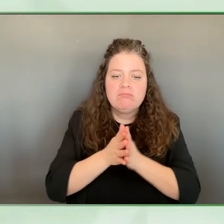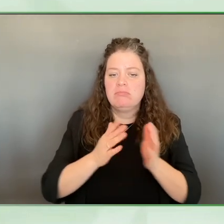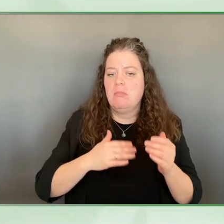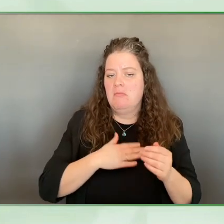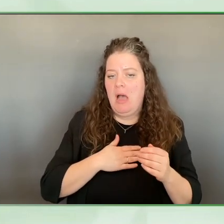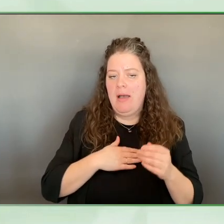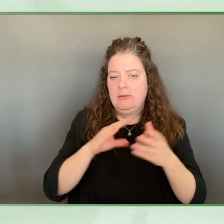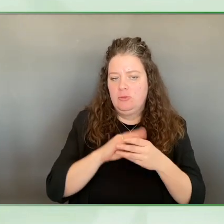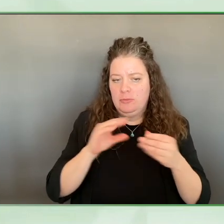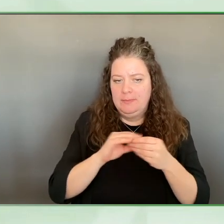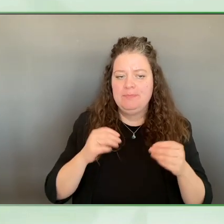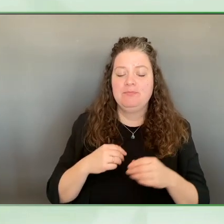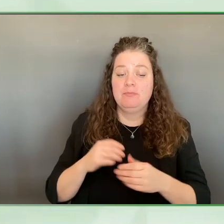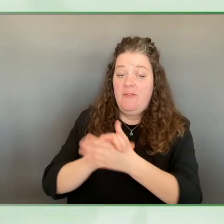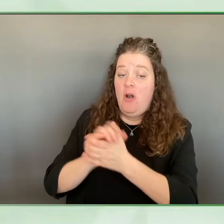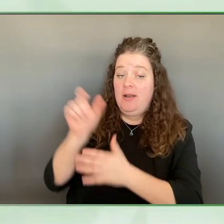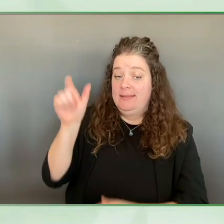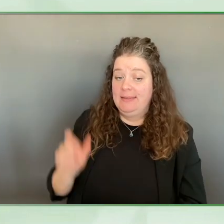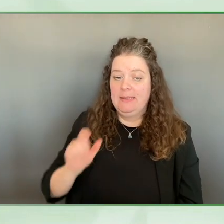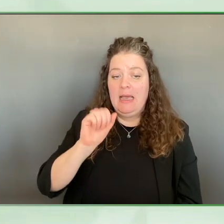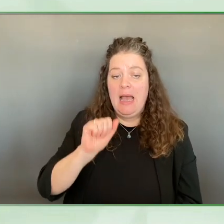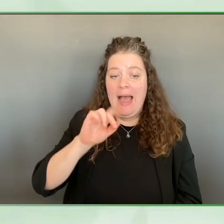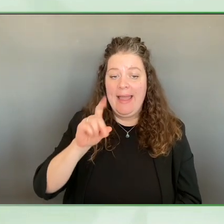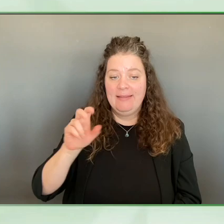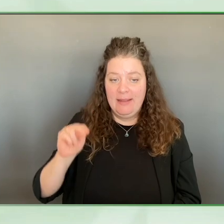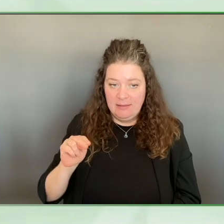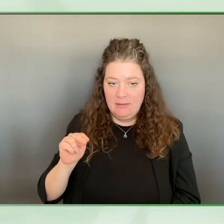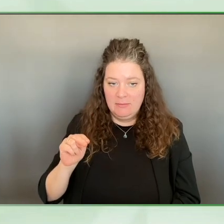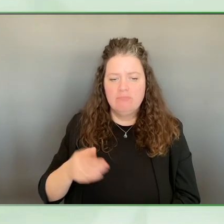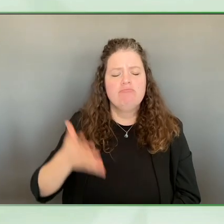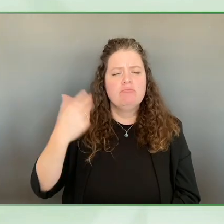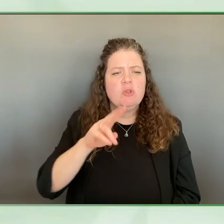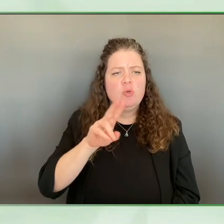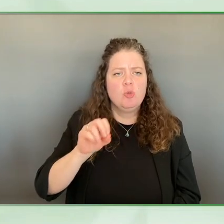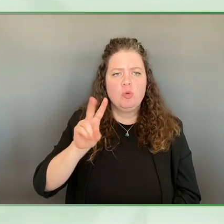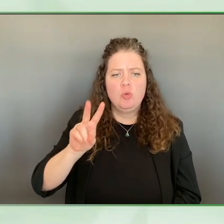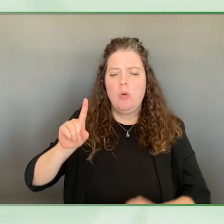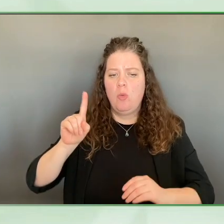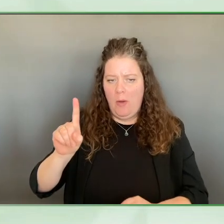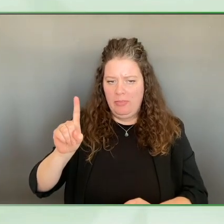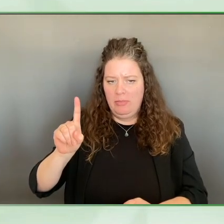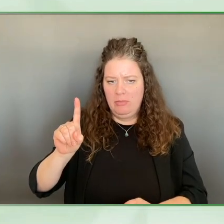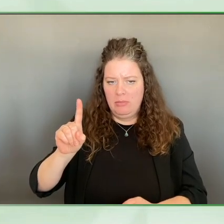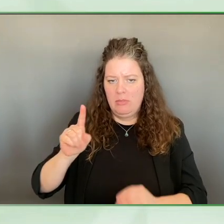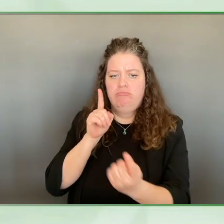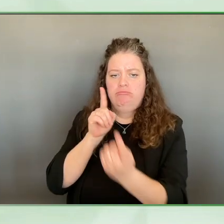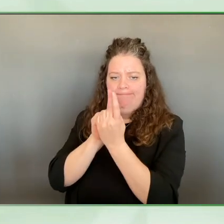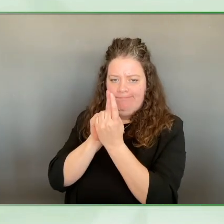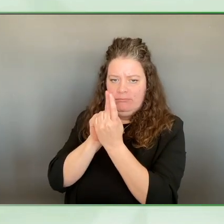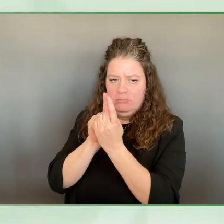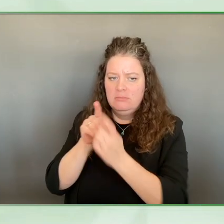in 2021, 9 months after a very unfortunate incident had led to an amputation of both his